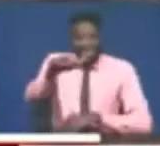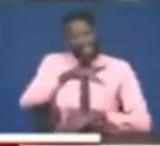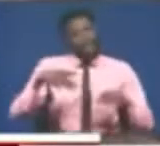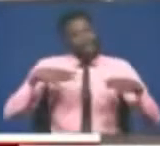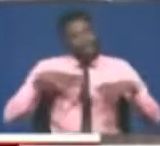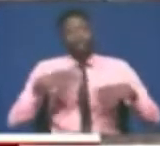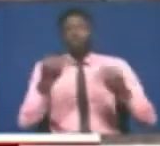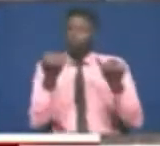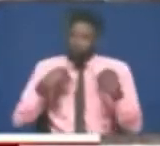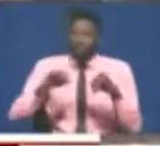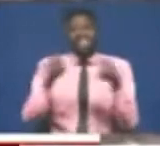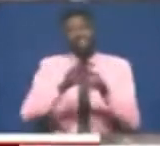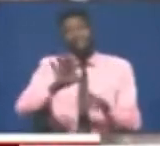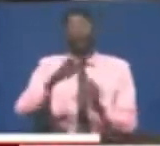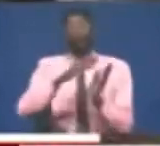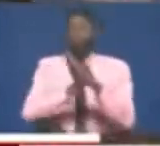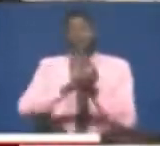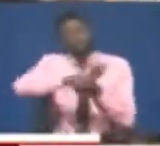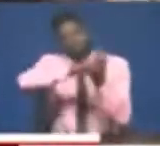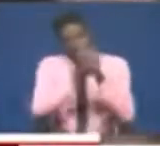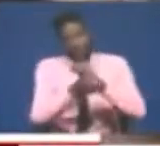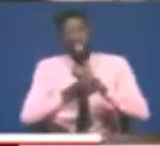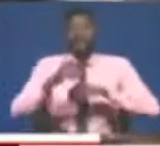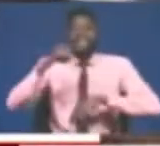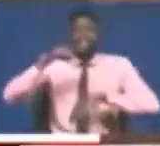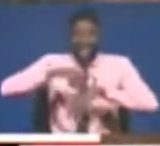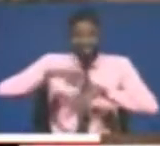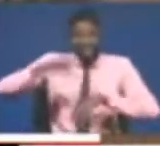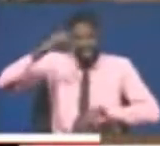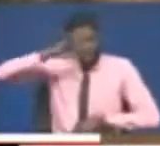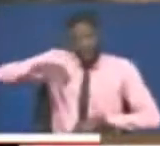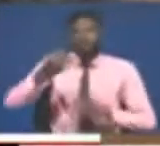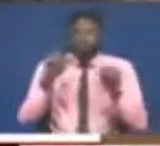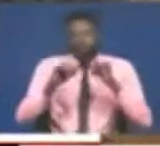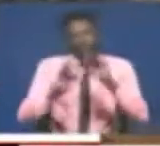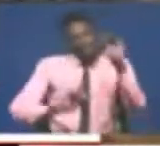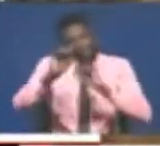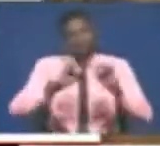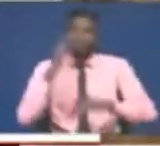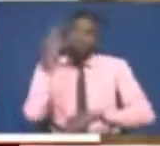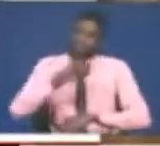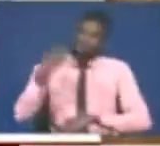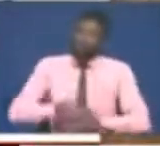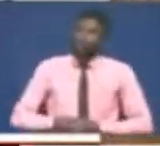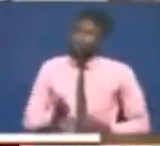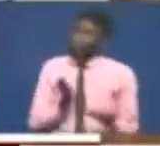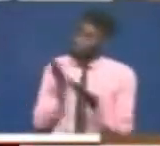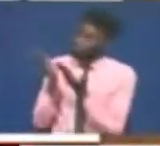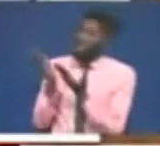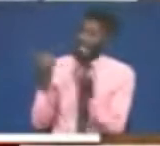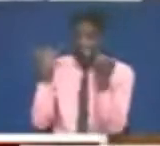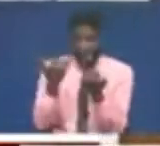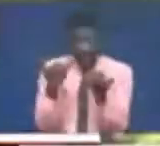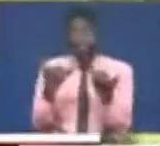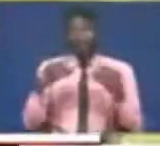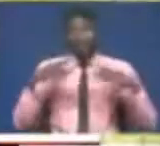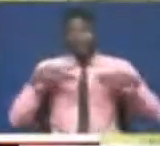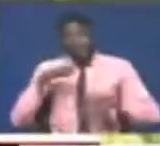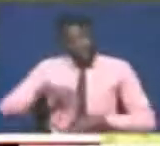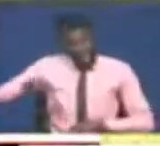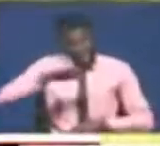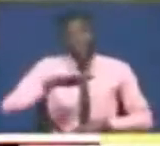government's decision to give it a new face. The beautified Muliro Gardens will now be monitored by county askaris. Business is